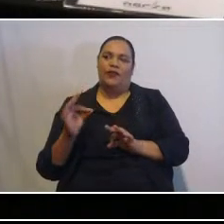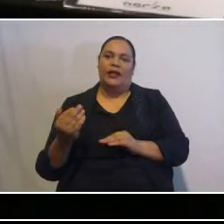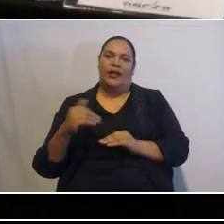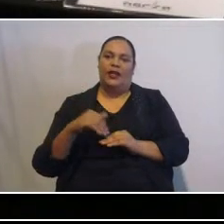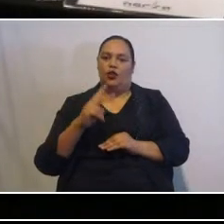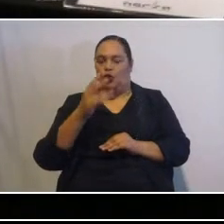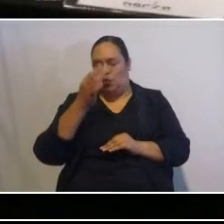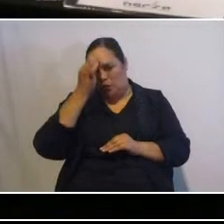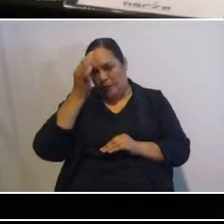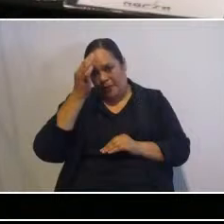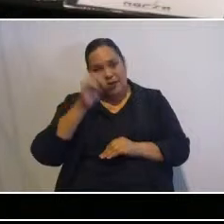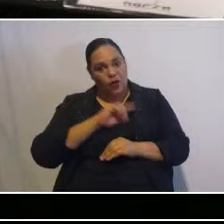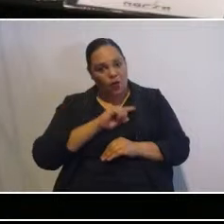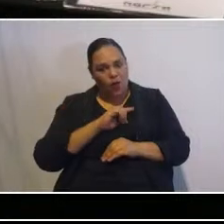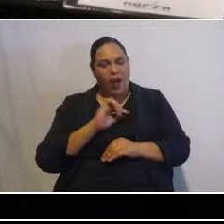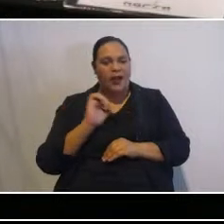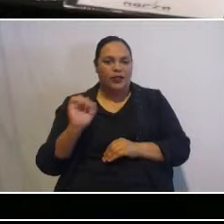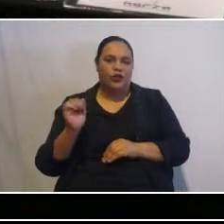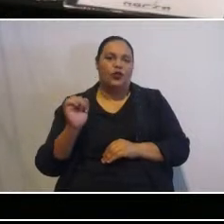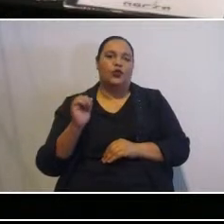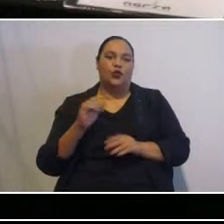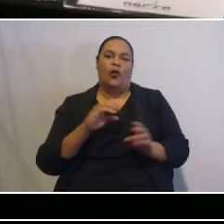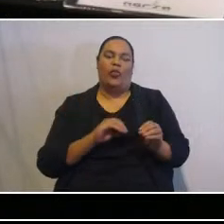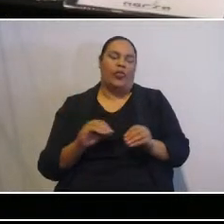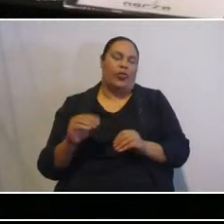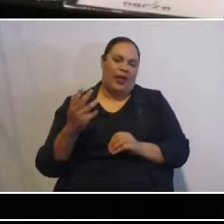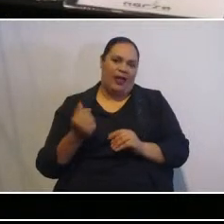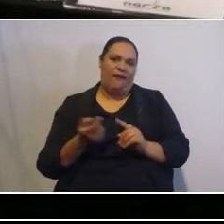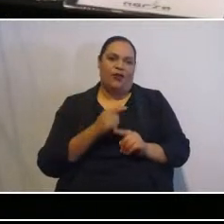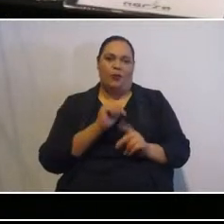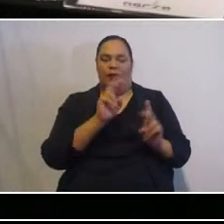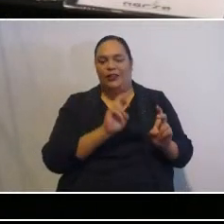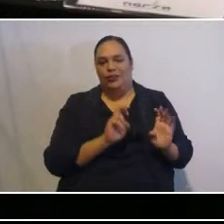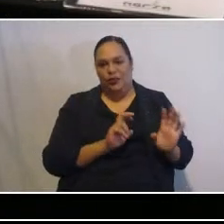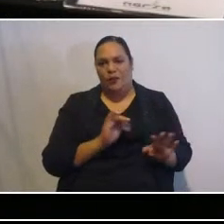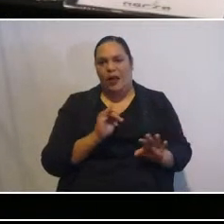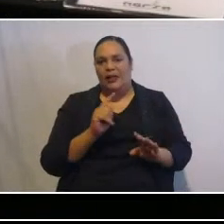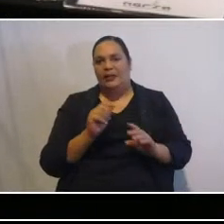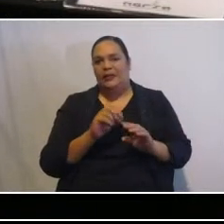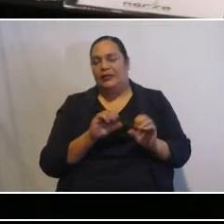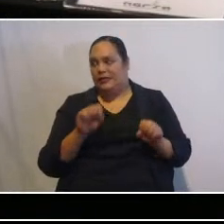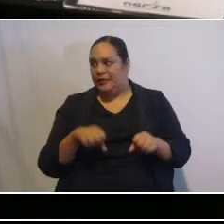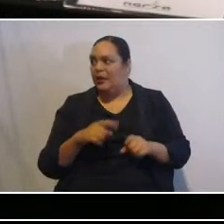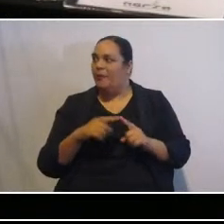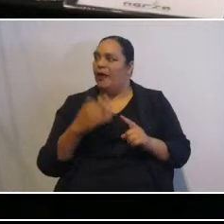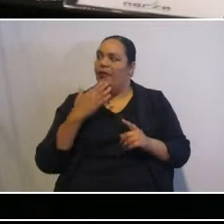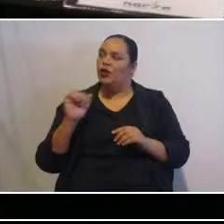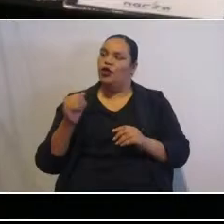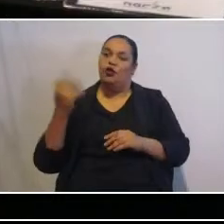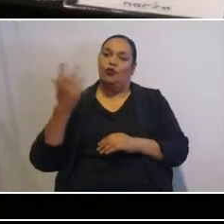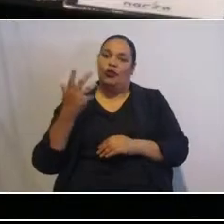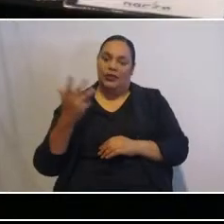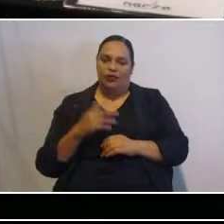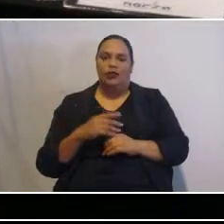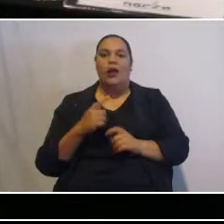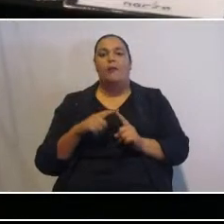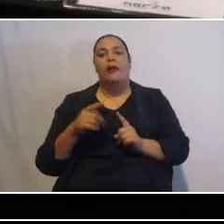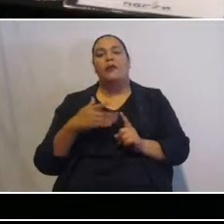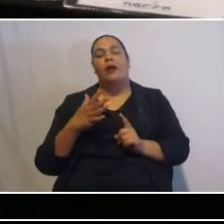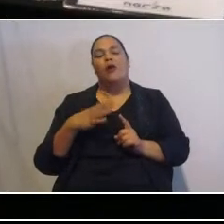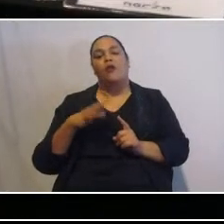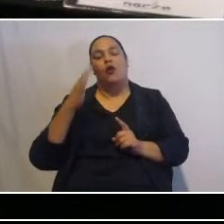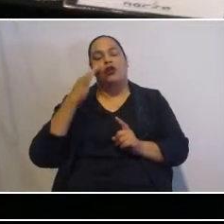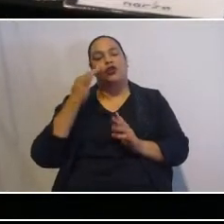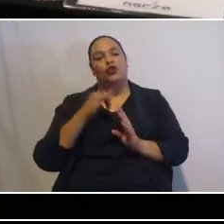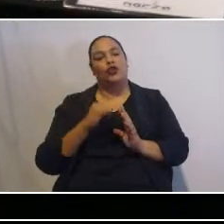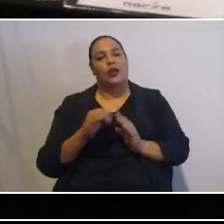extra minutes because you got delayed by the IT system. Thank you for the presentation. I would like to